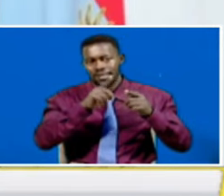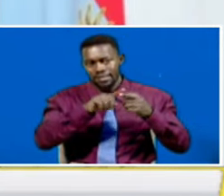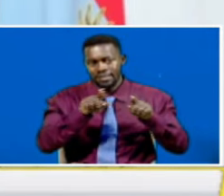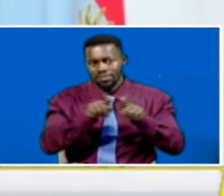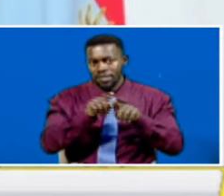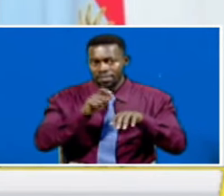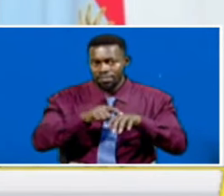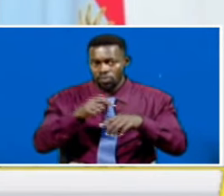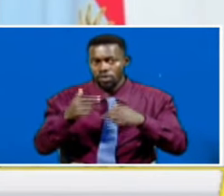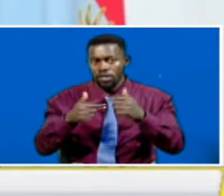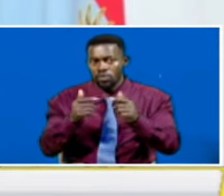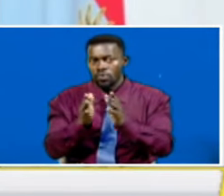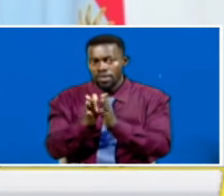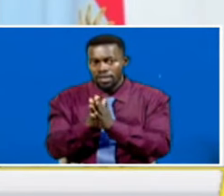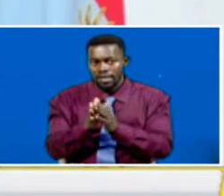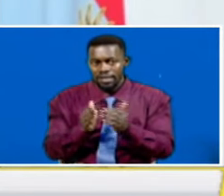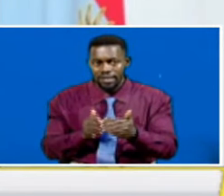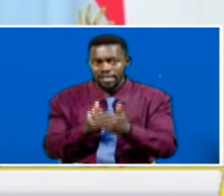the leadership of the military.